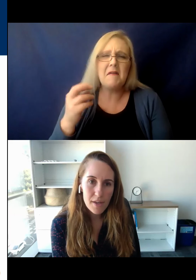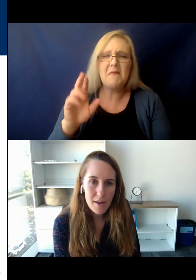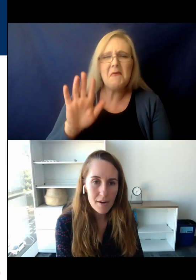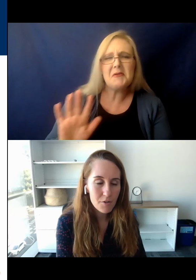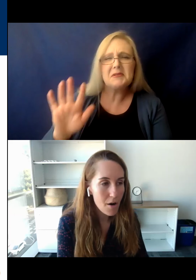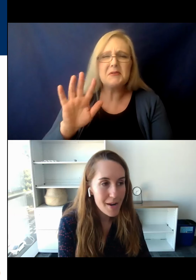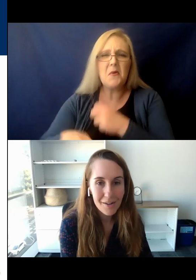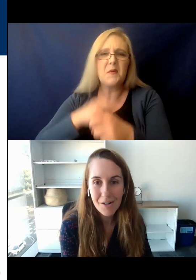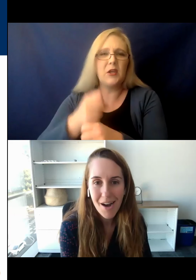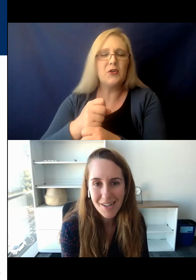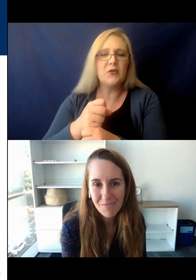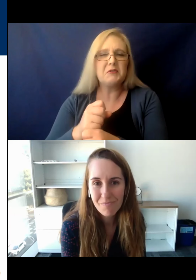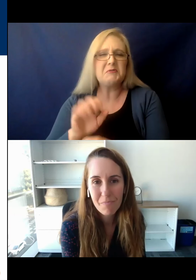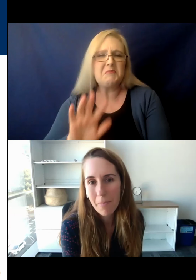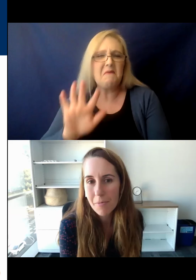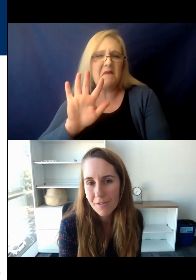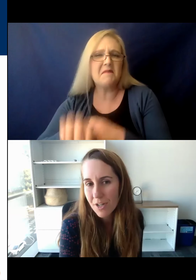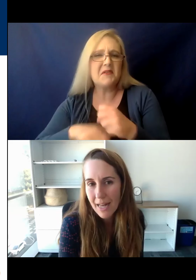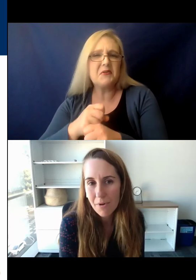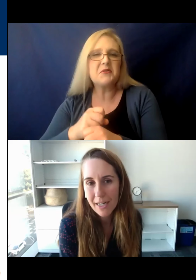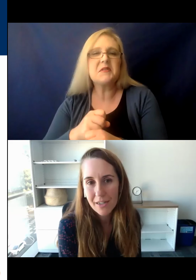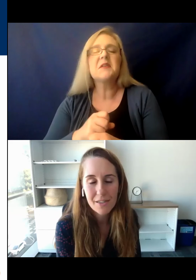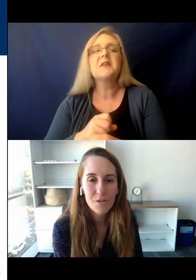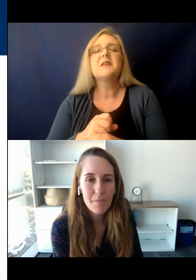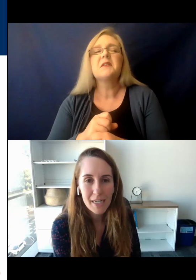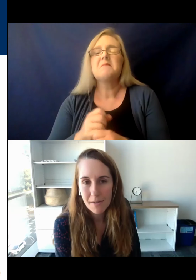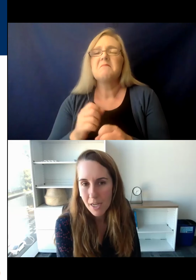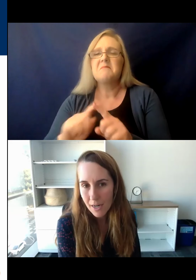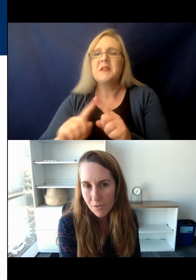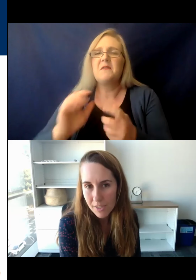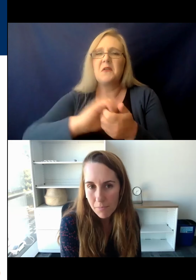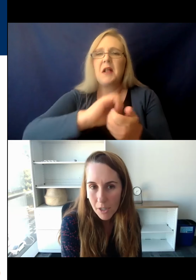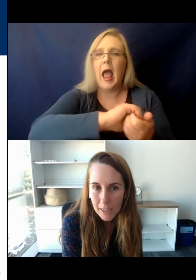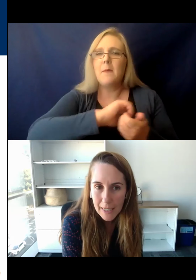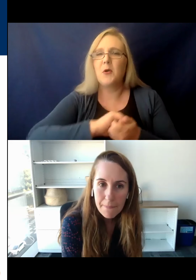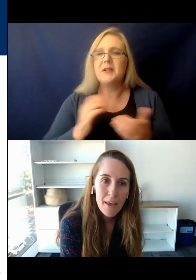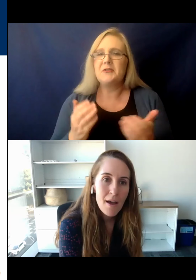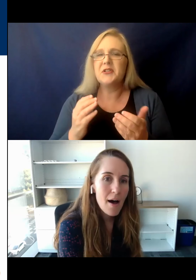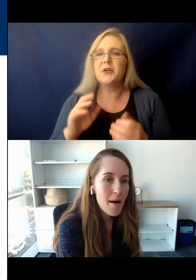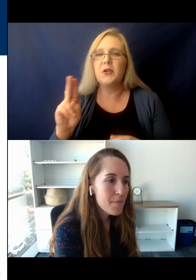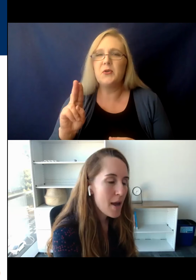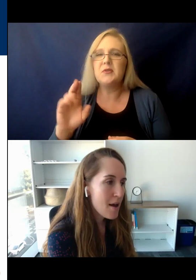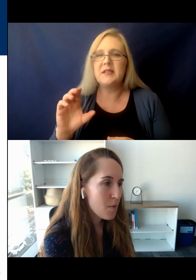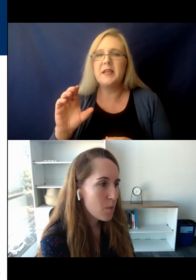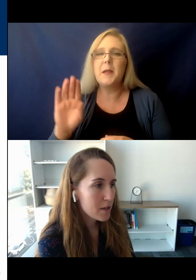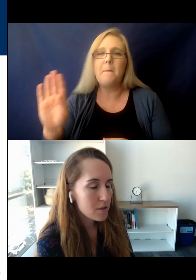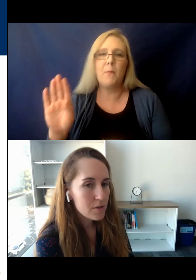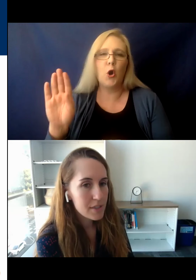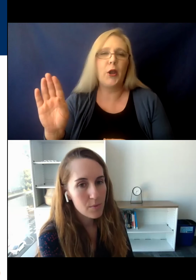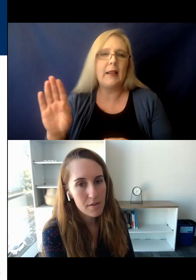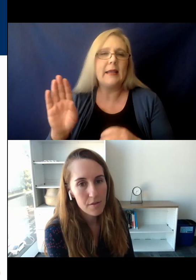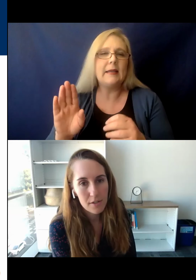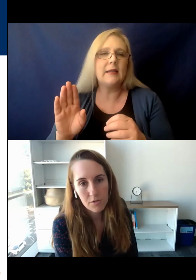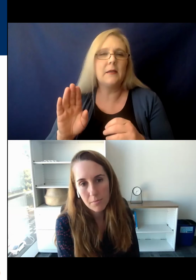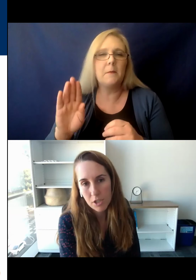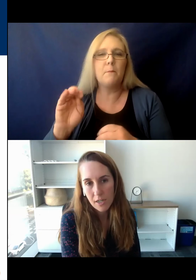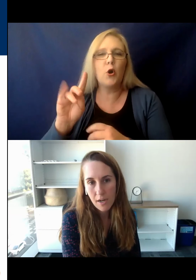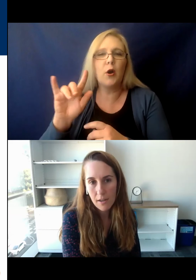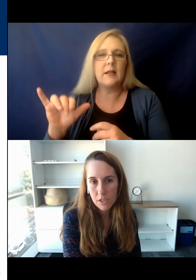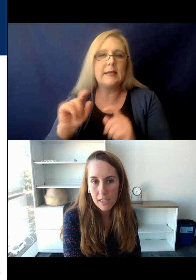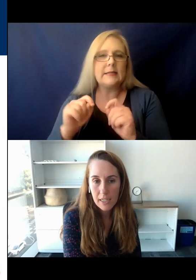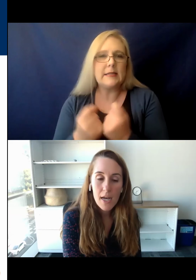with a growing bubble of collaborators. So my team here at UC Berkeley works closely with the